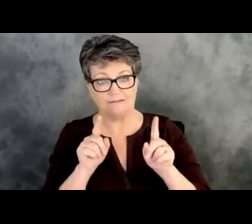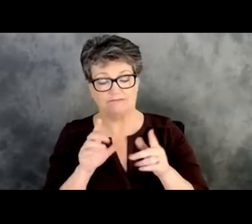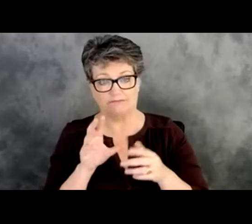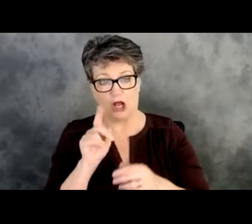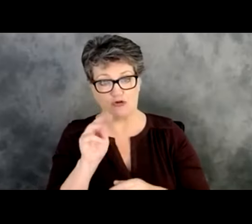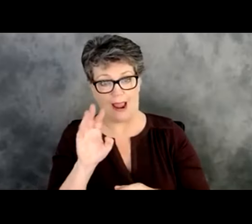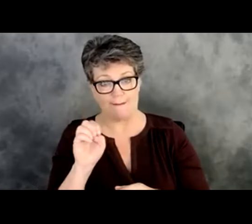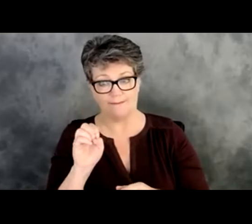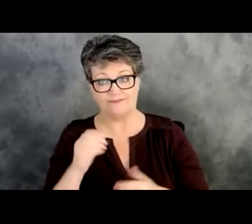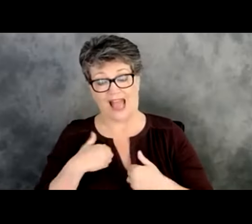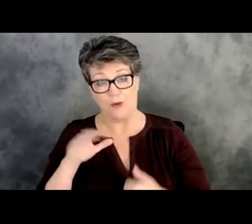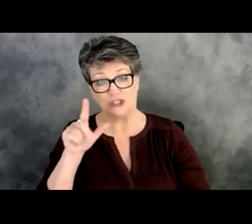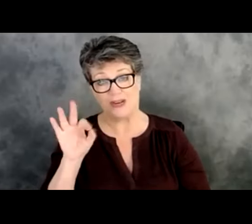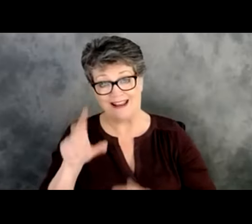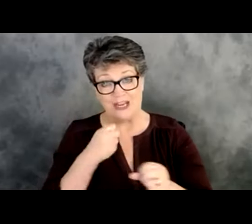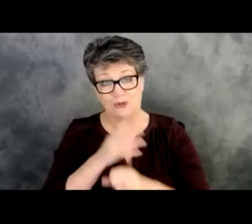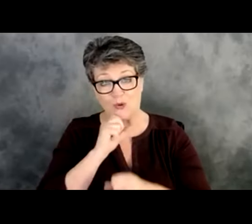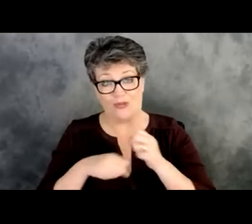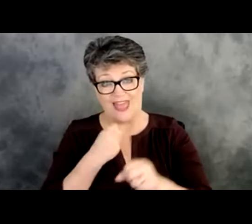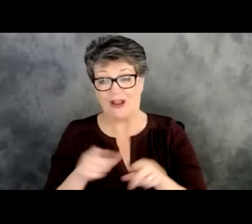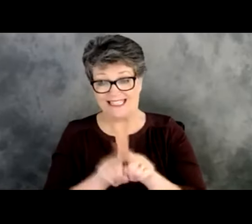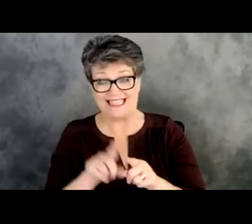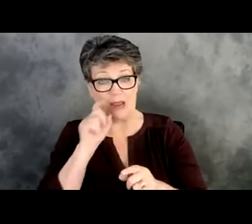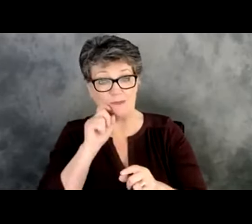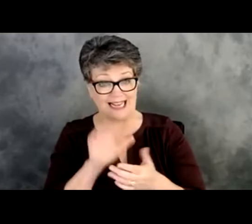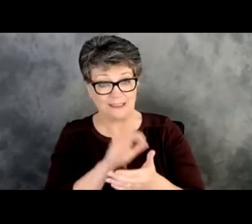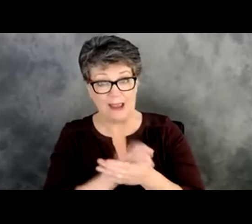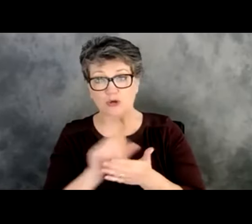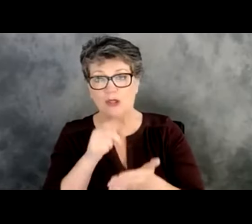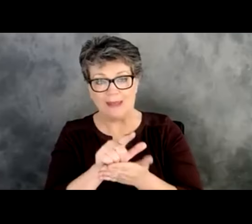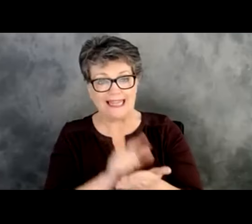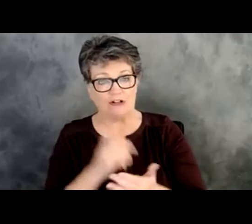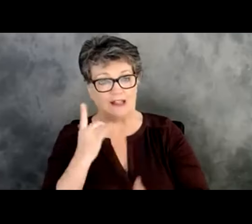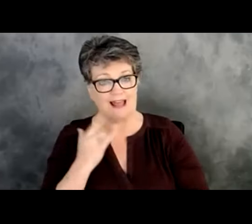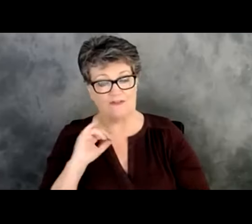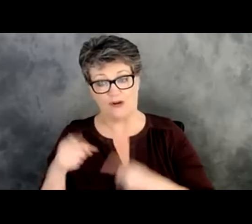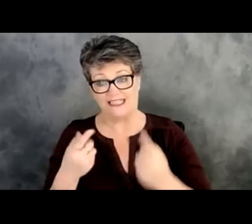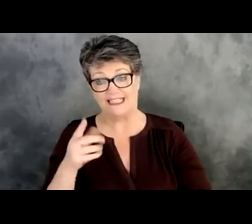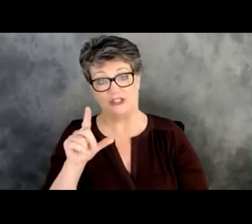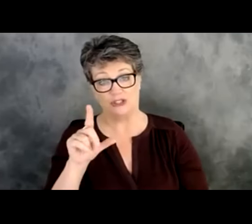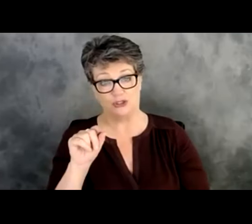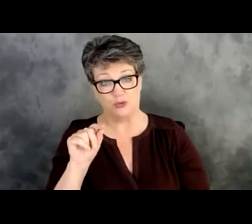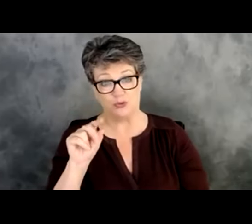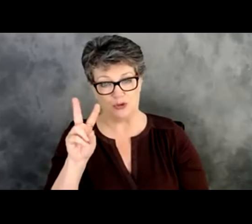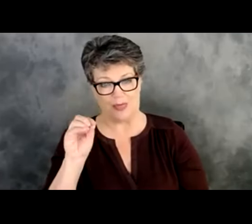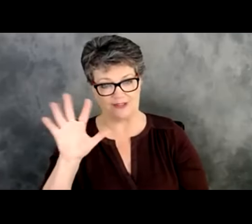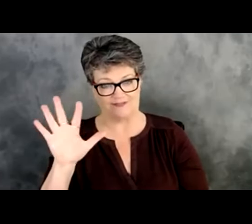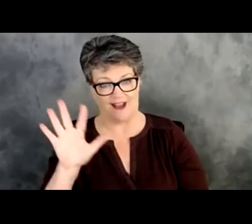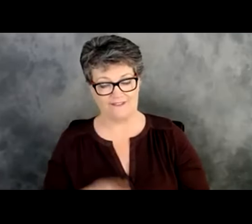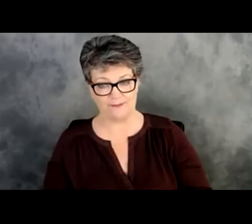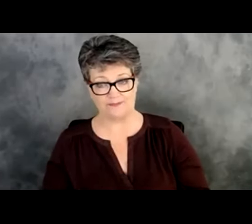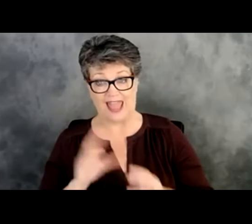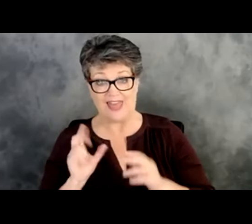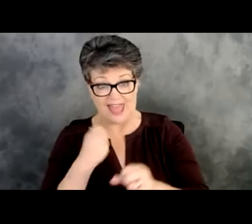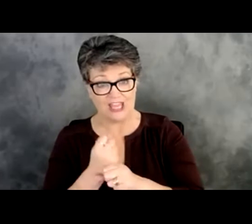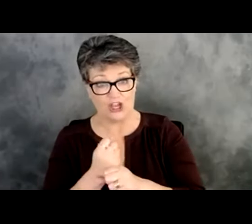old that year. And same-sex marriage has only been legal in California since 2005. And that year